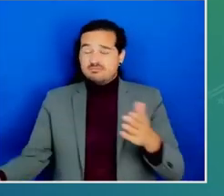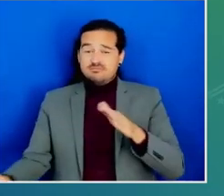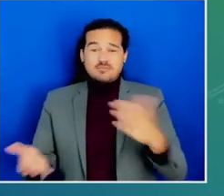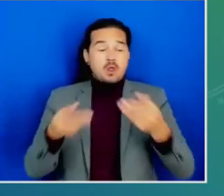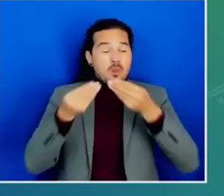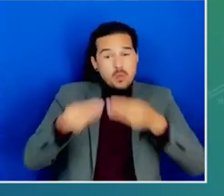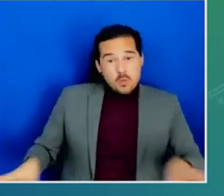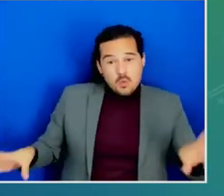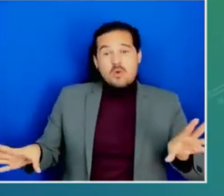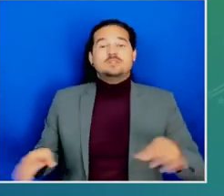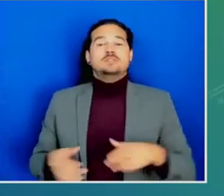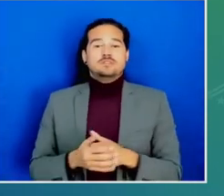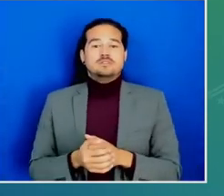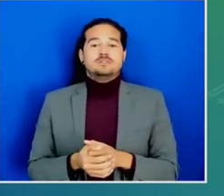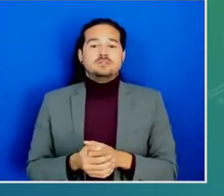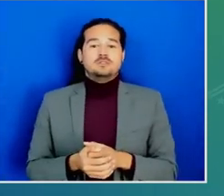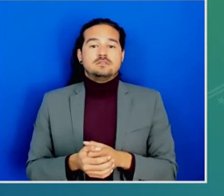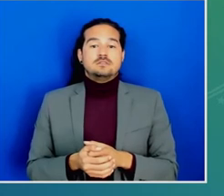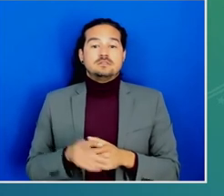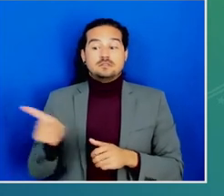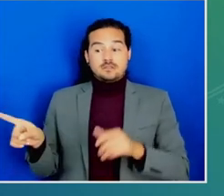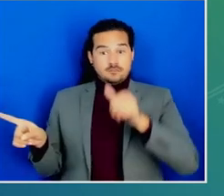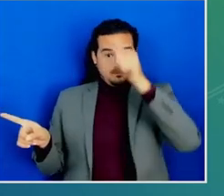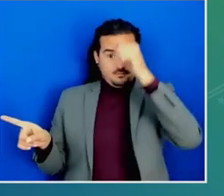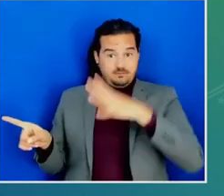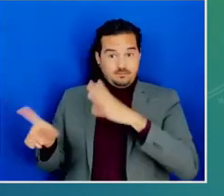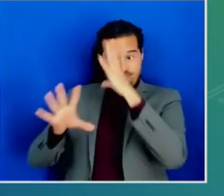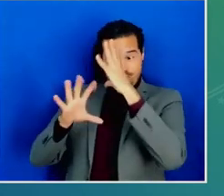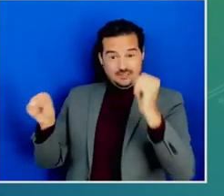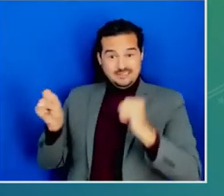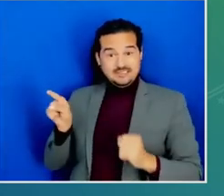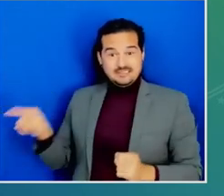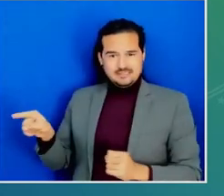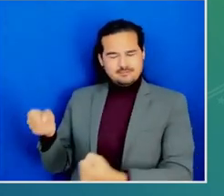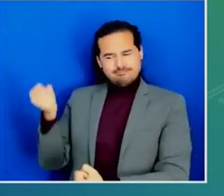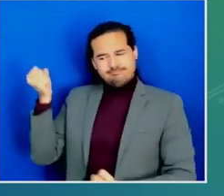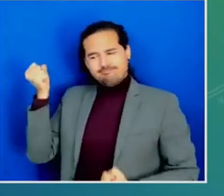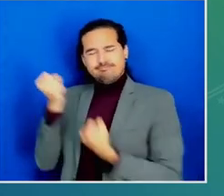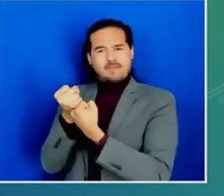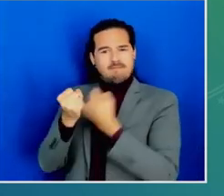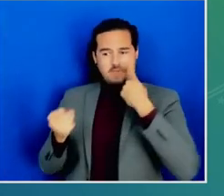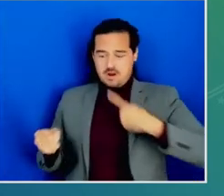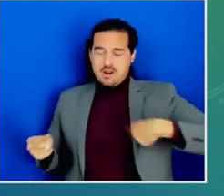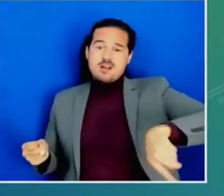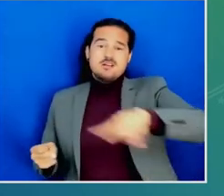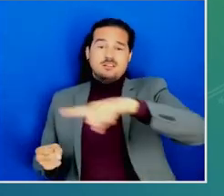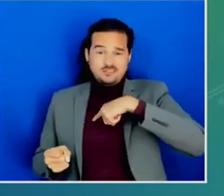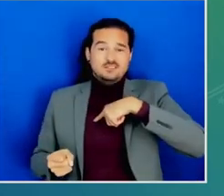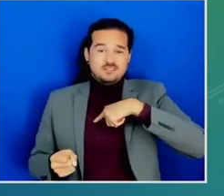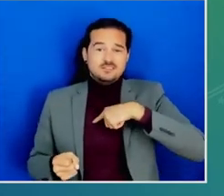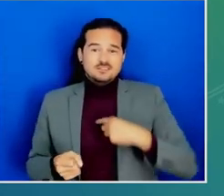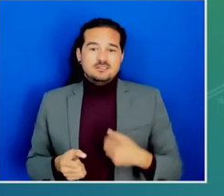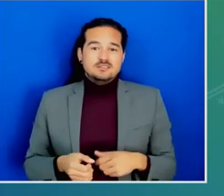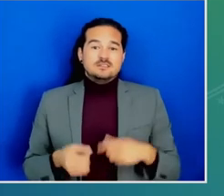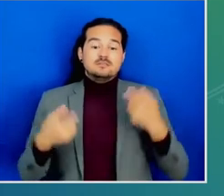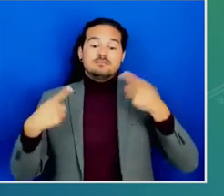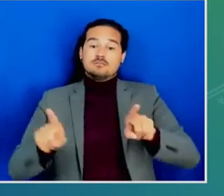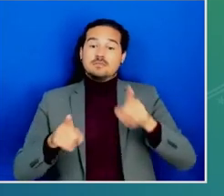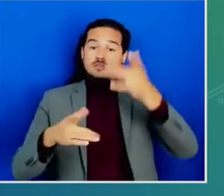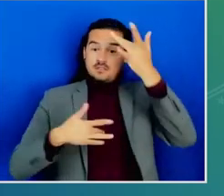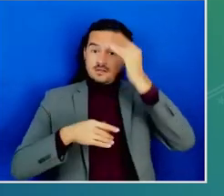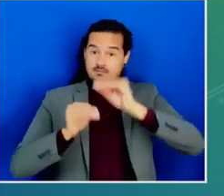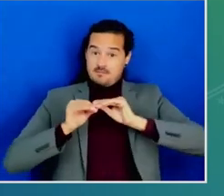you, sir, have been there for us. And when the pandemic hit closer to home,